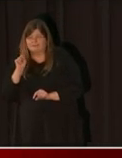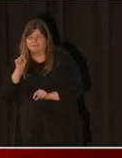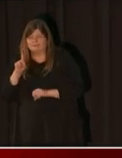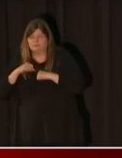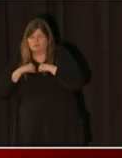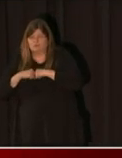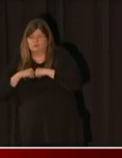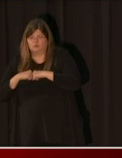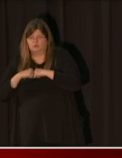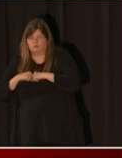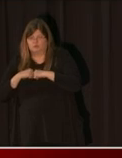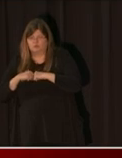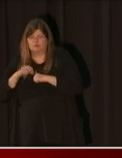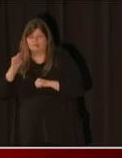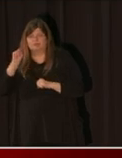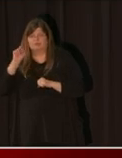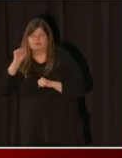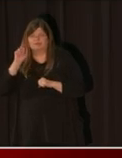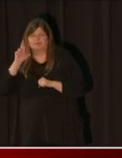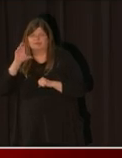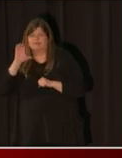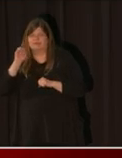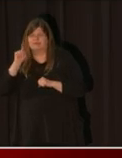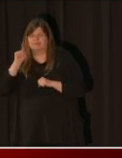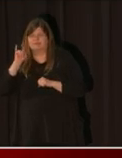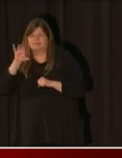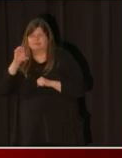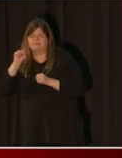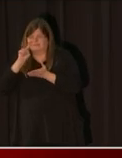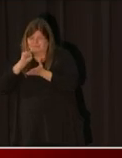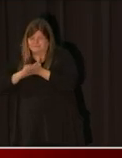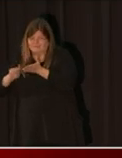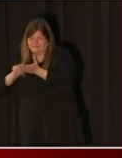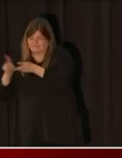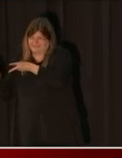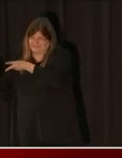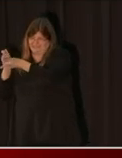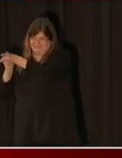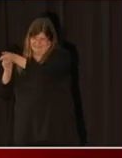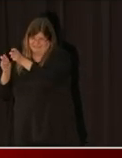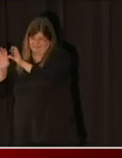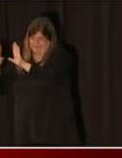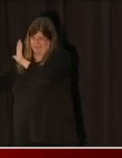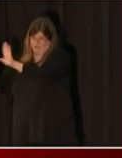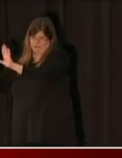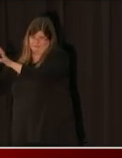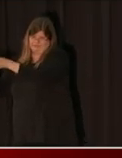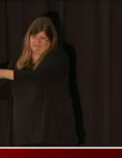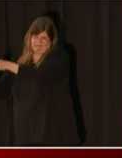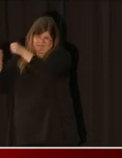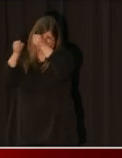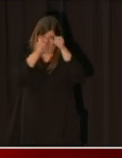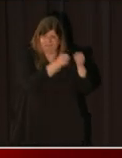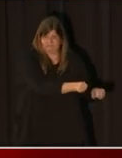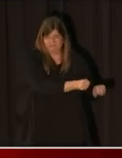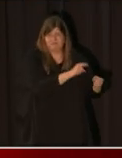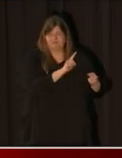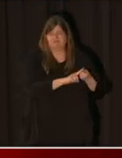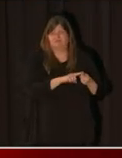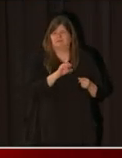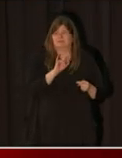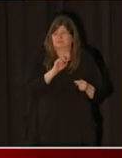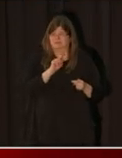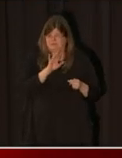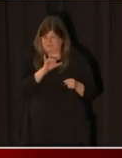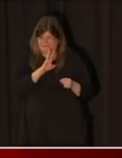Division, and I also have the ability to utilize overtime in the event that I see a resource gap in